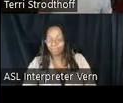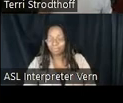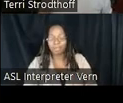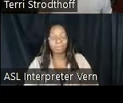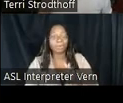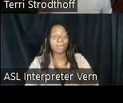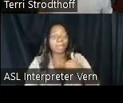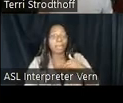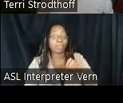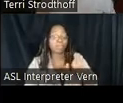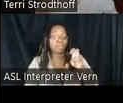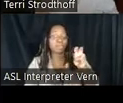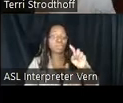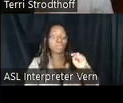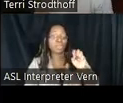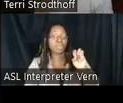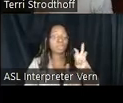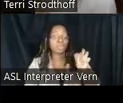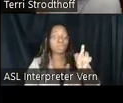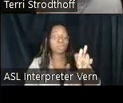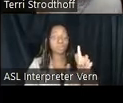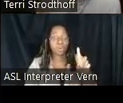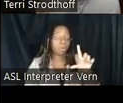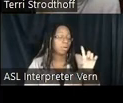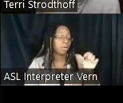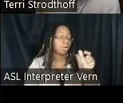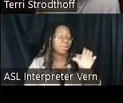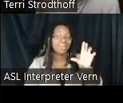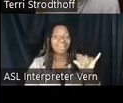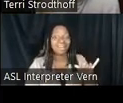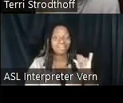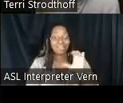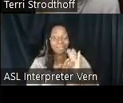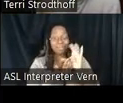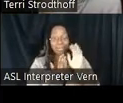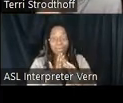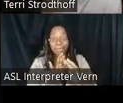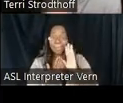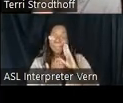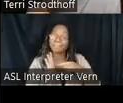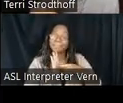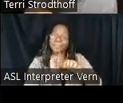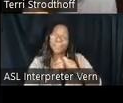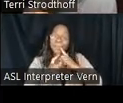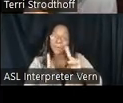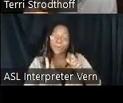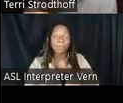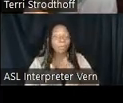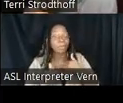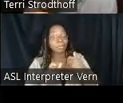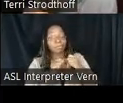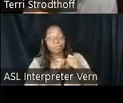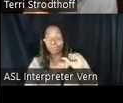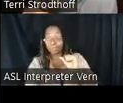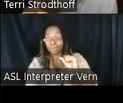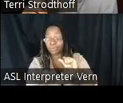Legacy curriculum. And I want to show you how that works for us is that we have an ongoing group for